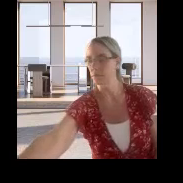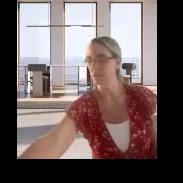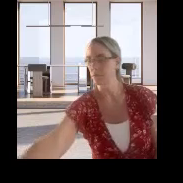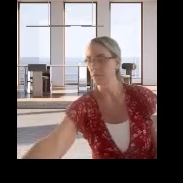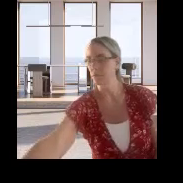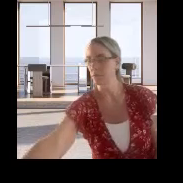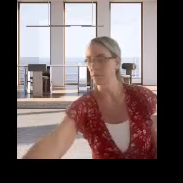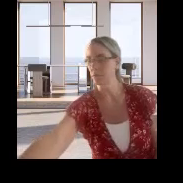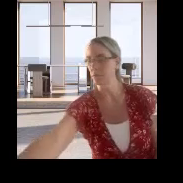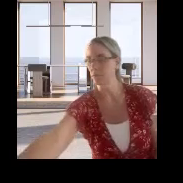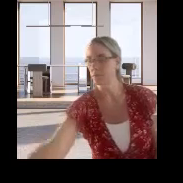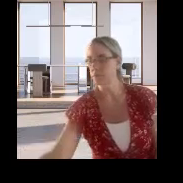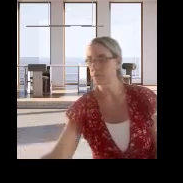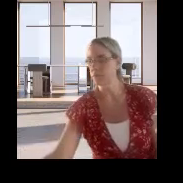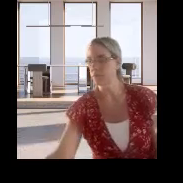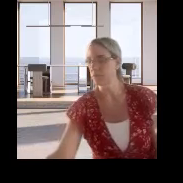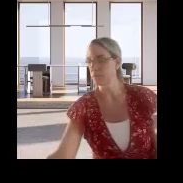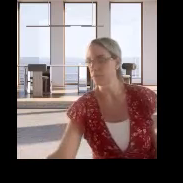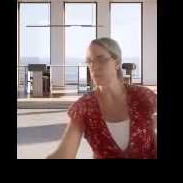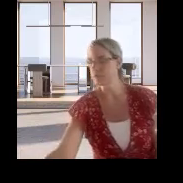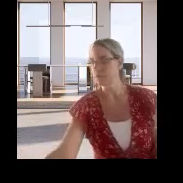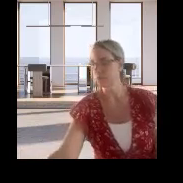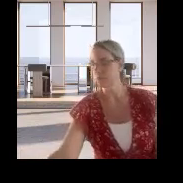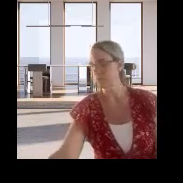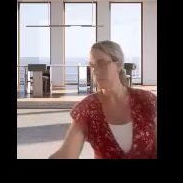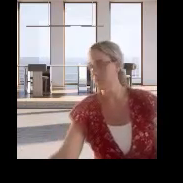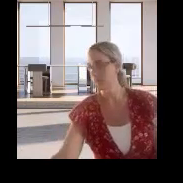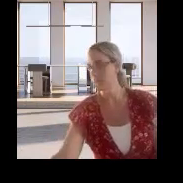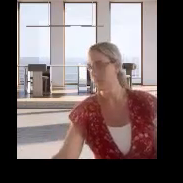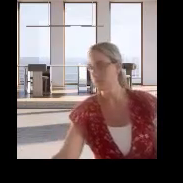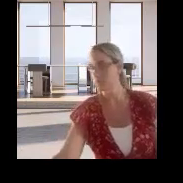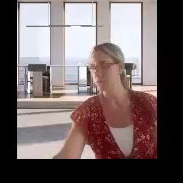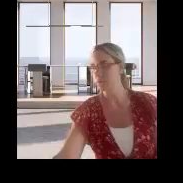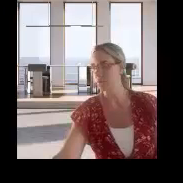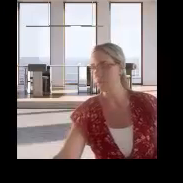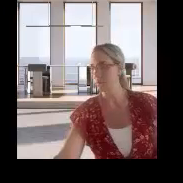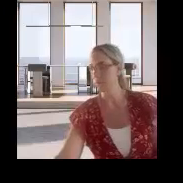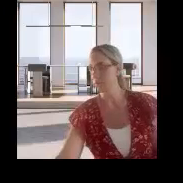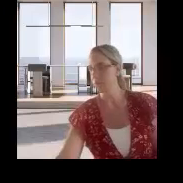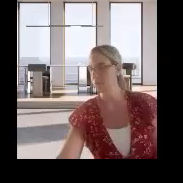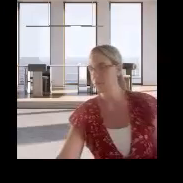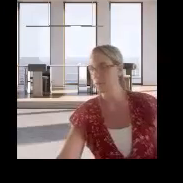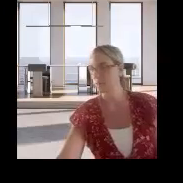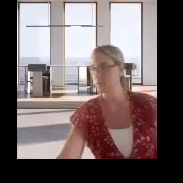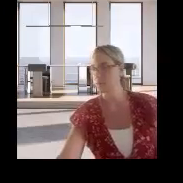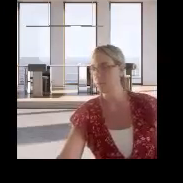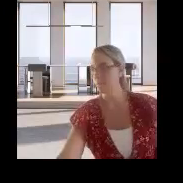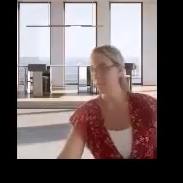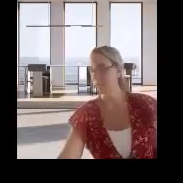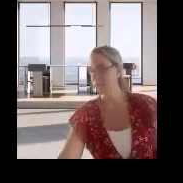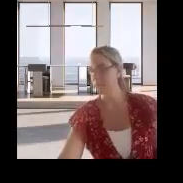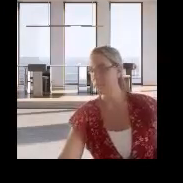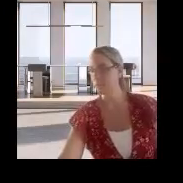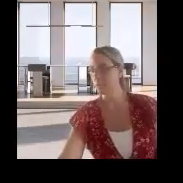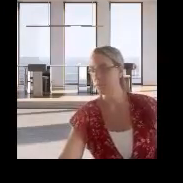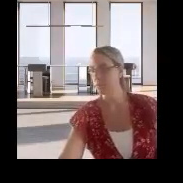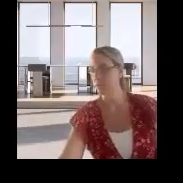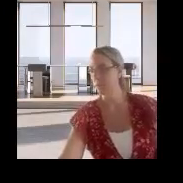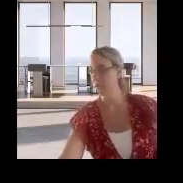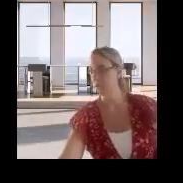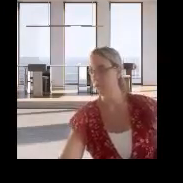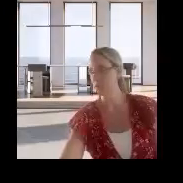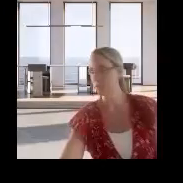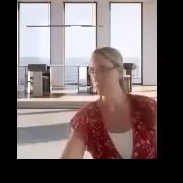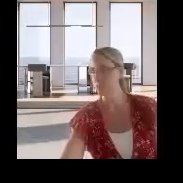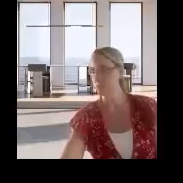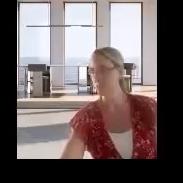beyond secondary to post-secondary opportunities. Thank you. We'll move on to the next one, 1117, or